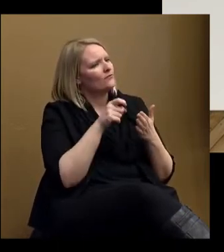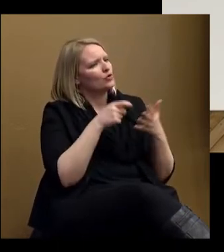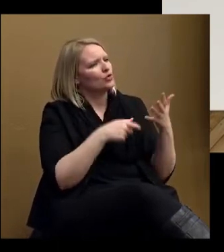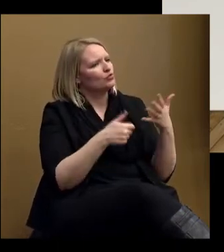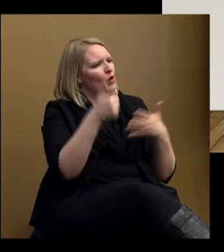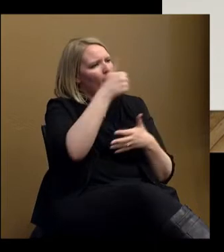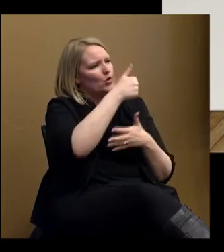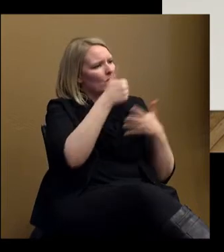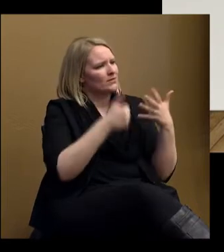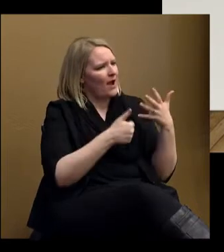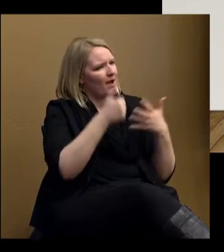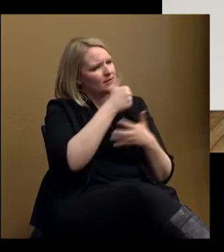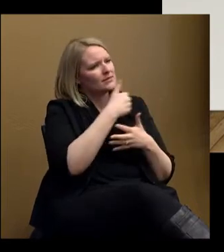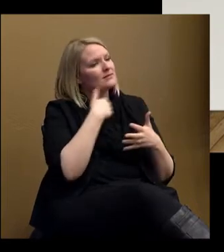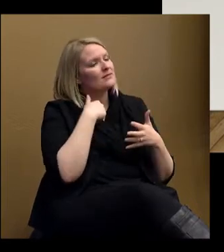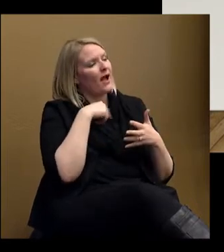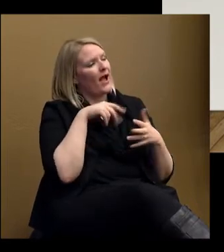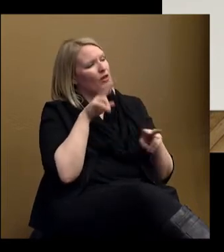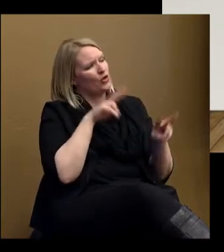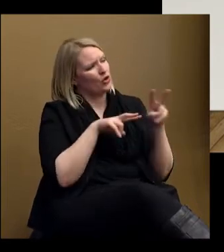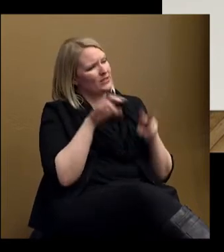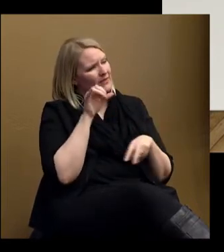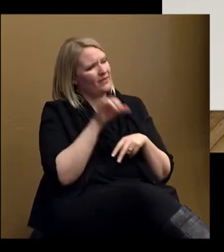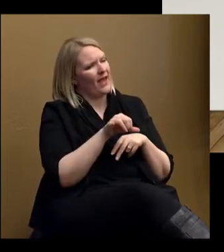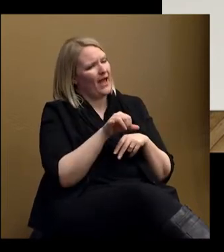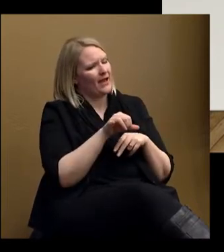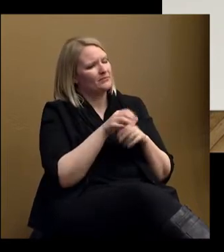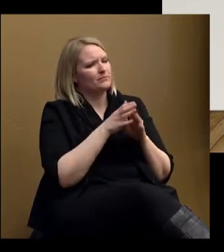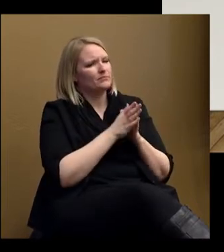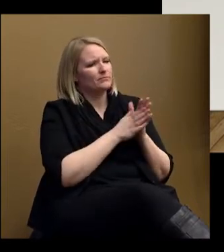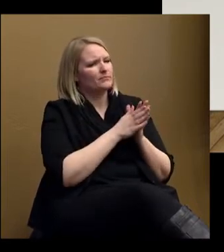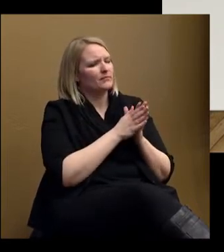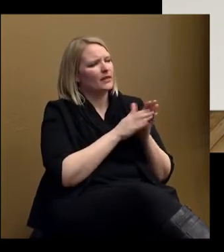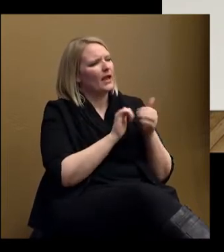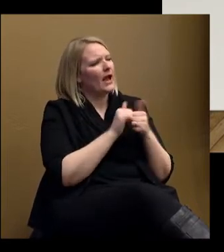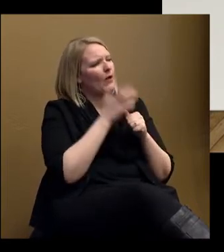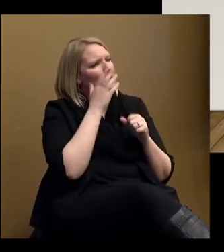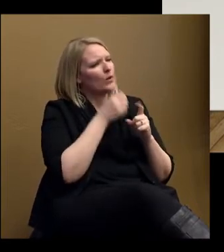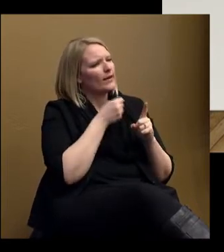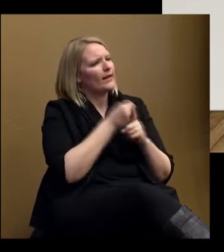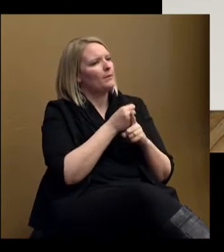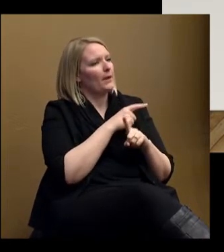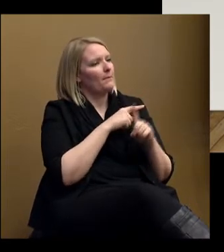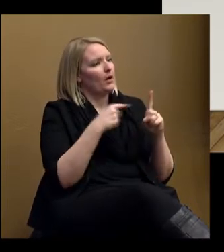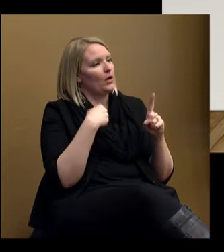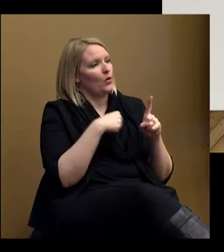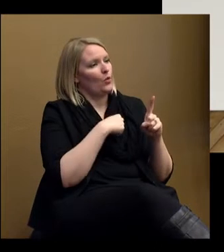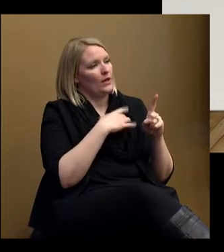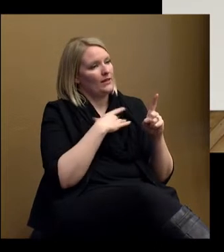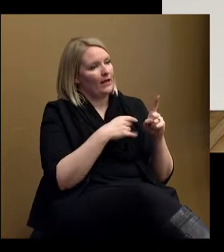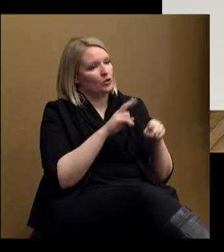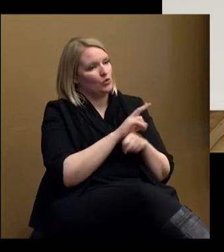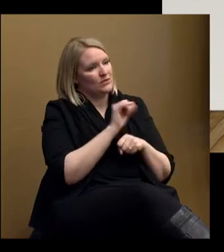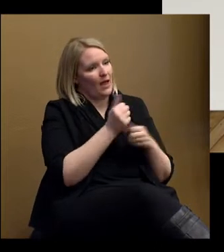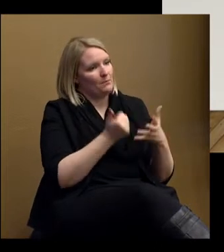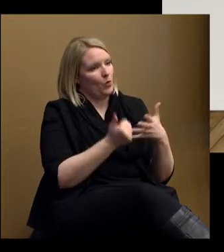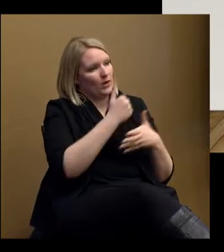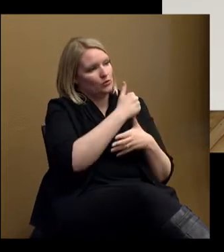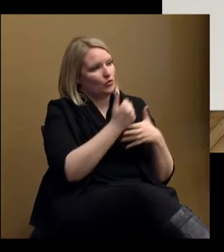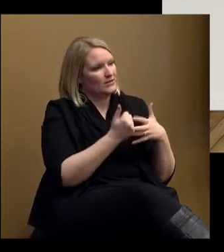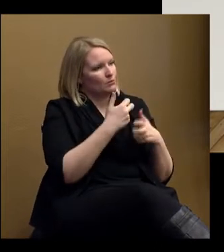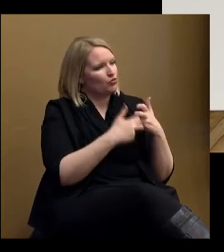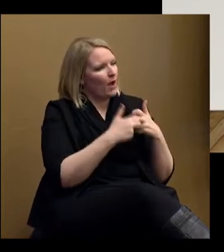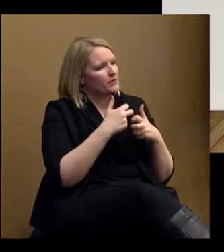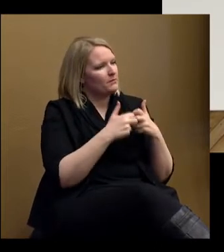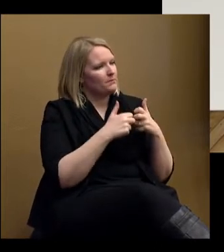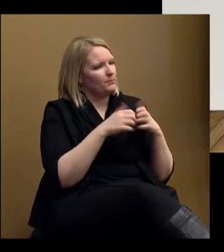prioritize. And I kind of looked at that as to how it was impacting. But we like to use this prioritizing problem